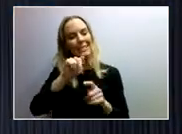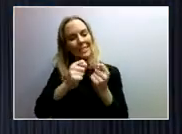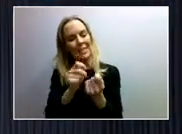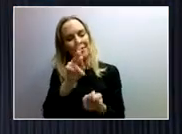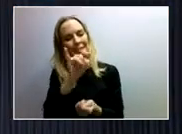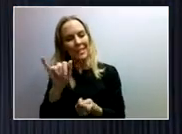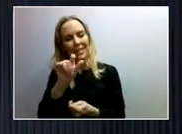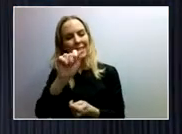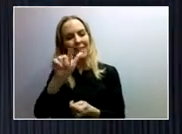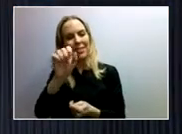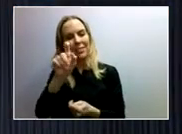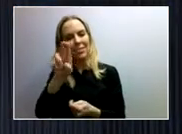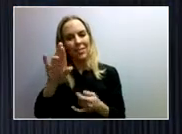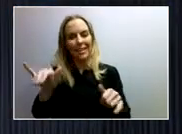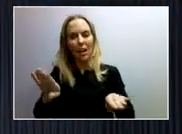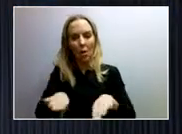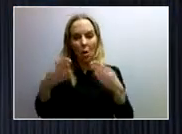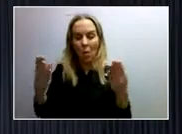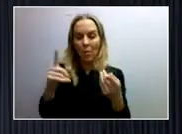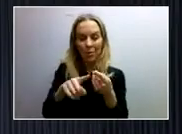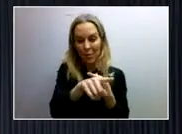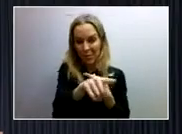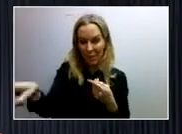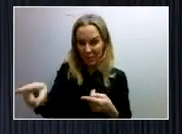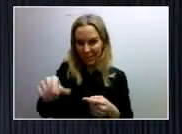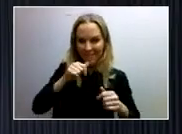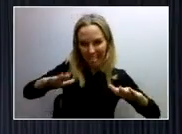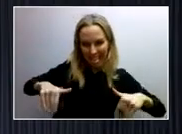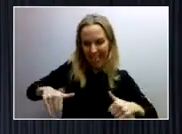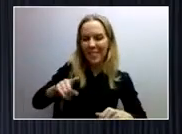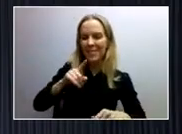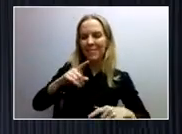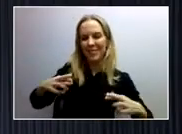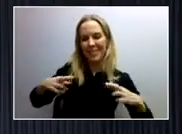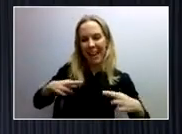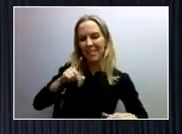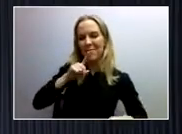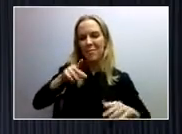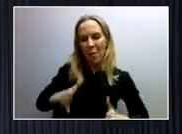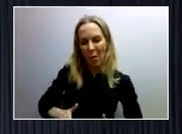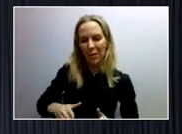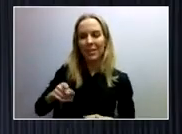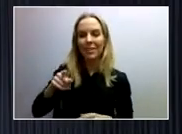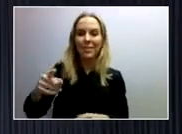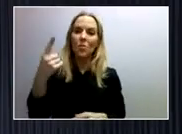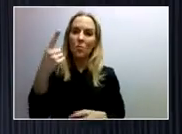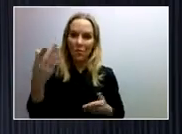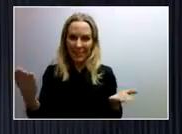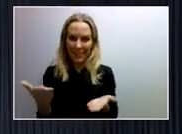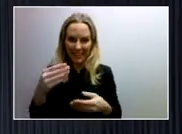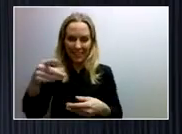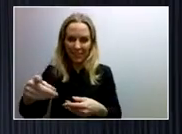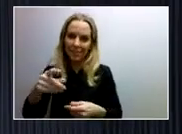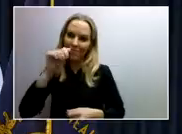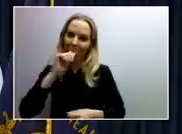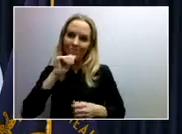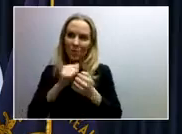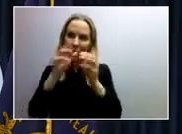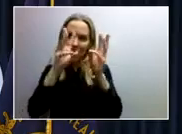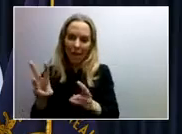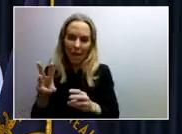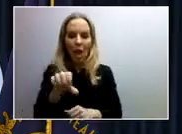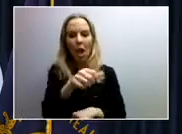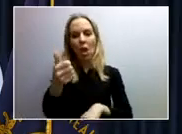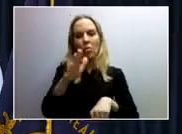to non-retired journalists. We have one that's braving the weather with us here today, and then the others on the line.